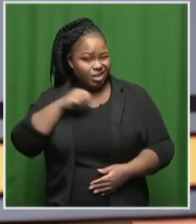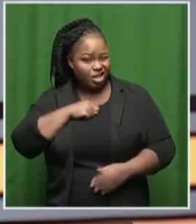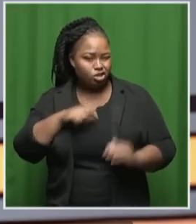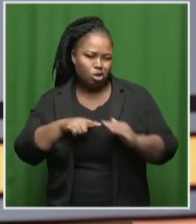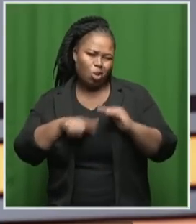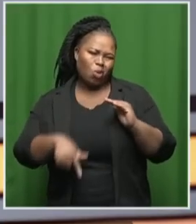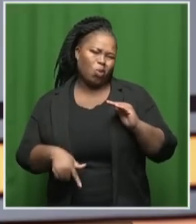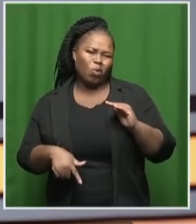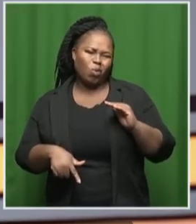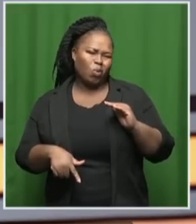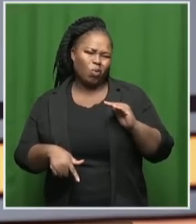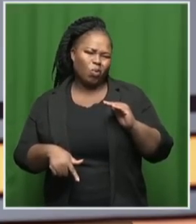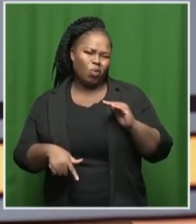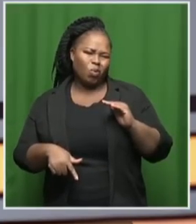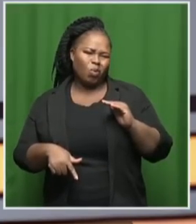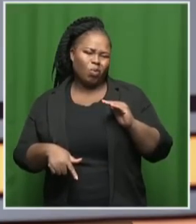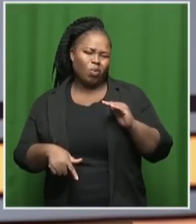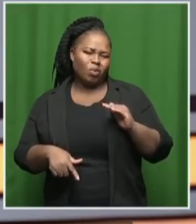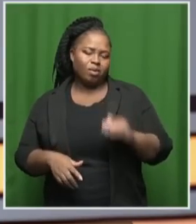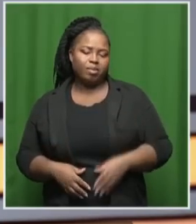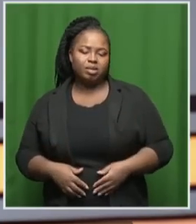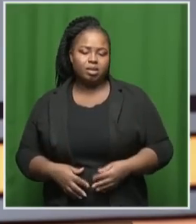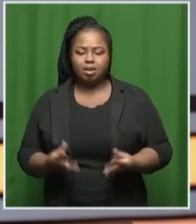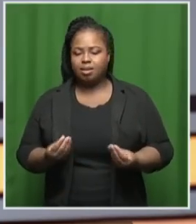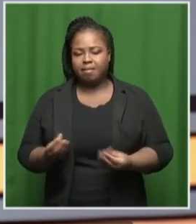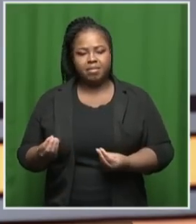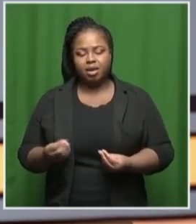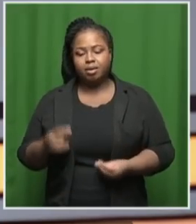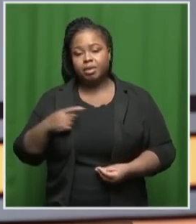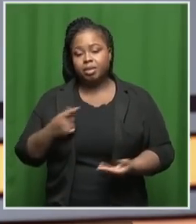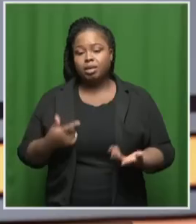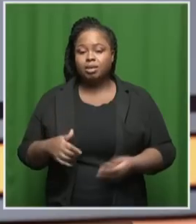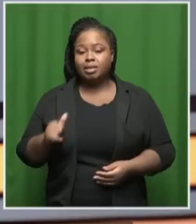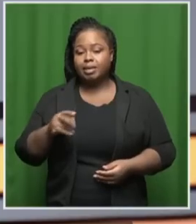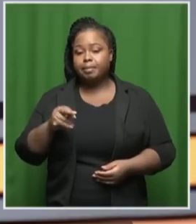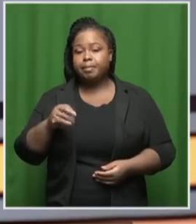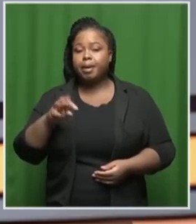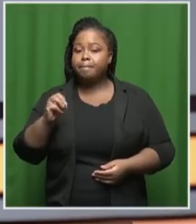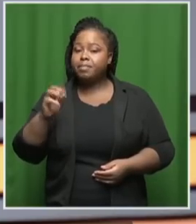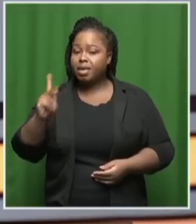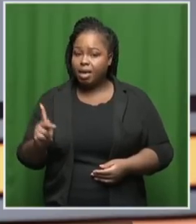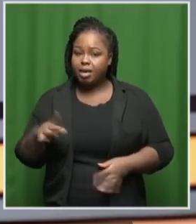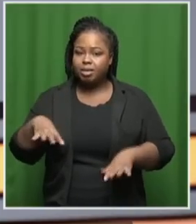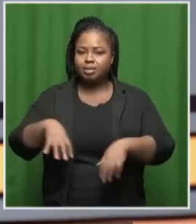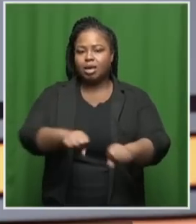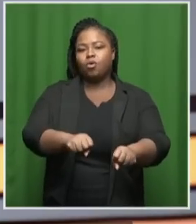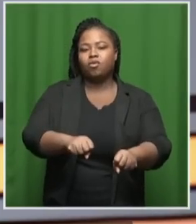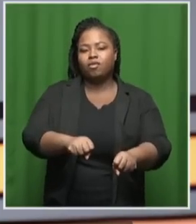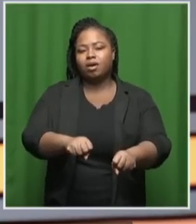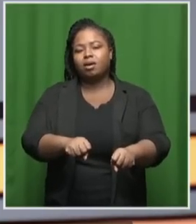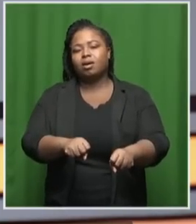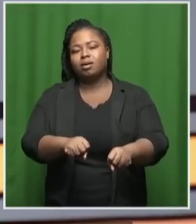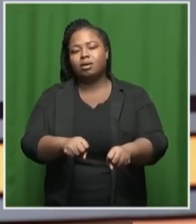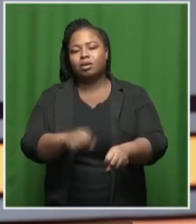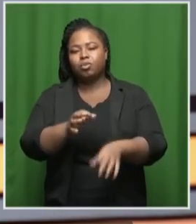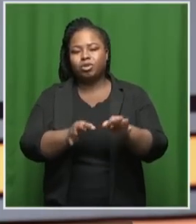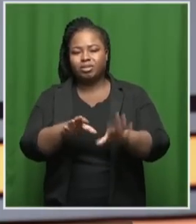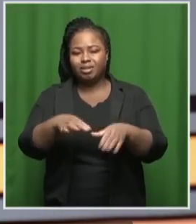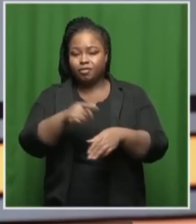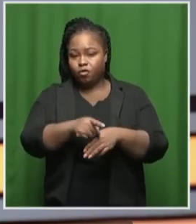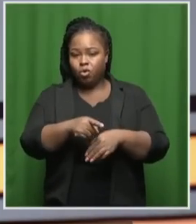to concede, to say that the MK is eating into their support base. But the MK party has